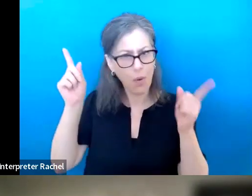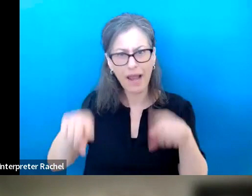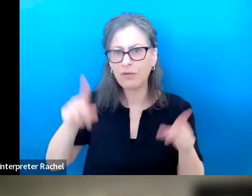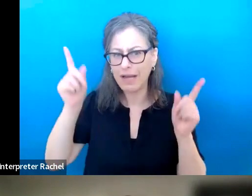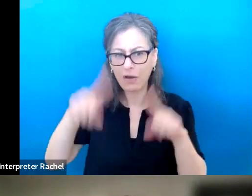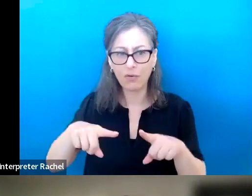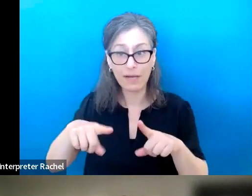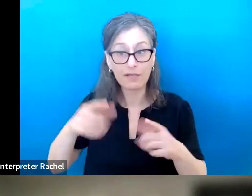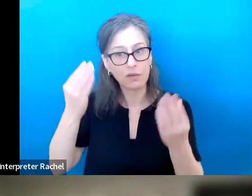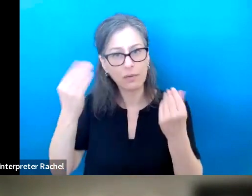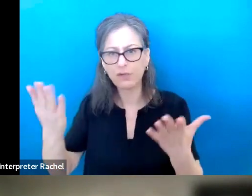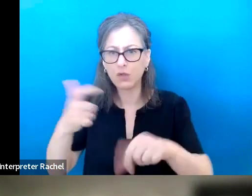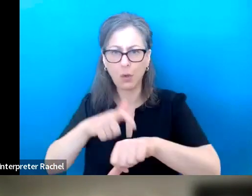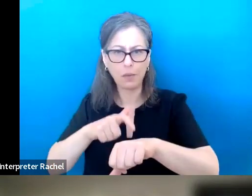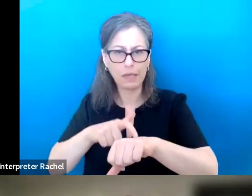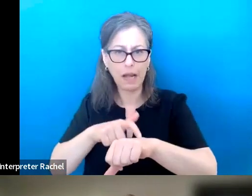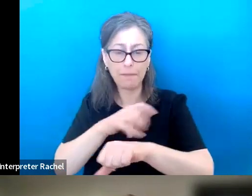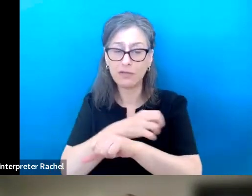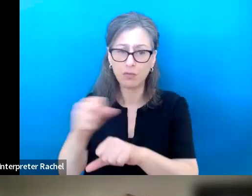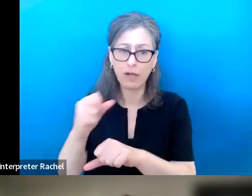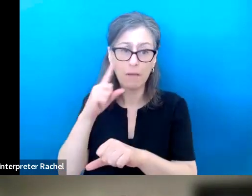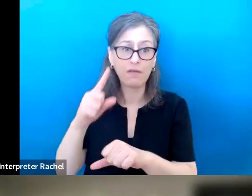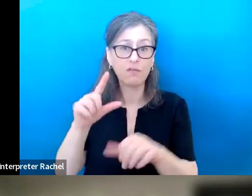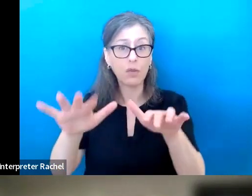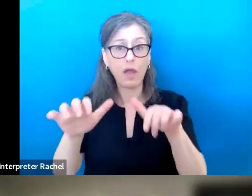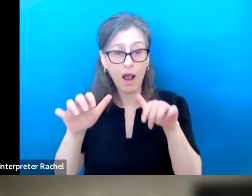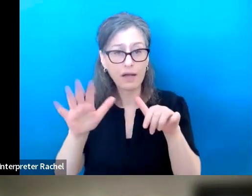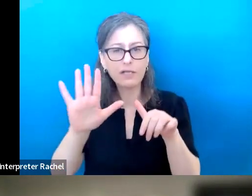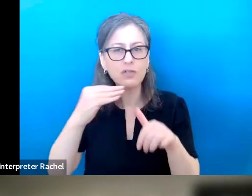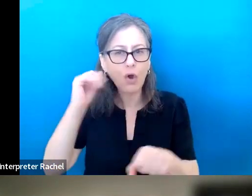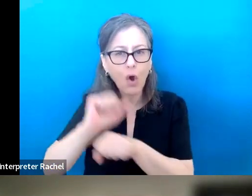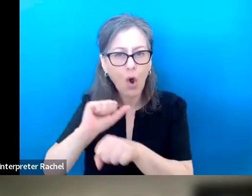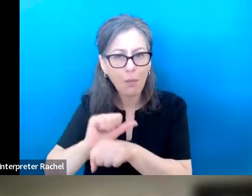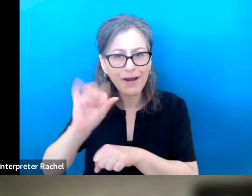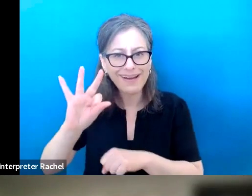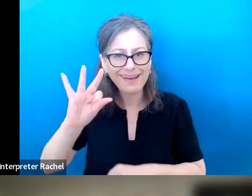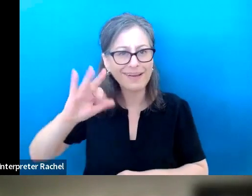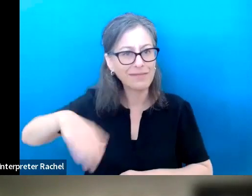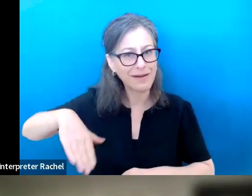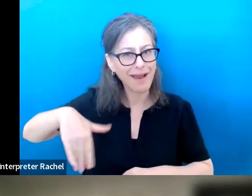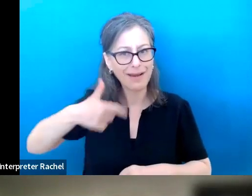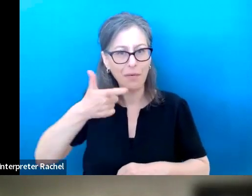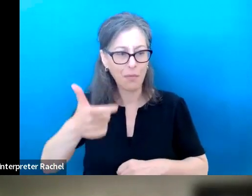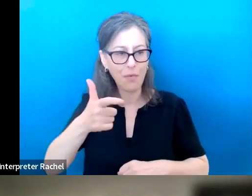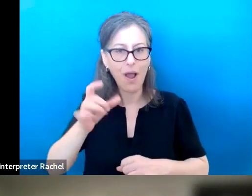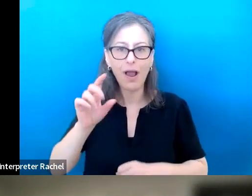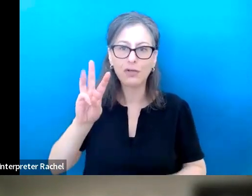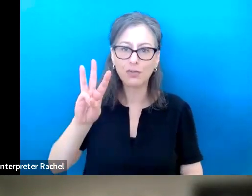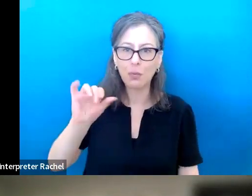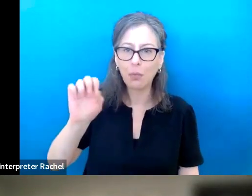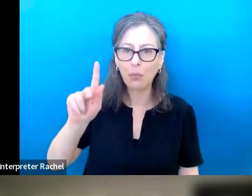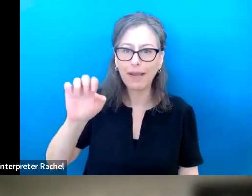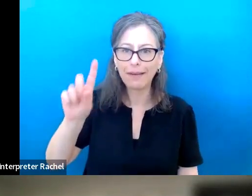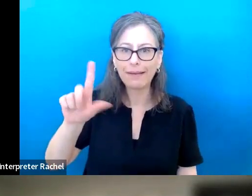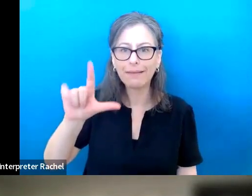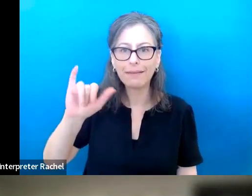we are out of time. For our viewing audience, your homework assignment, if you haven't seen Wicked Little Letters, you must run